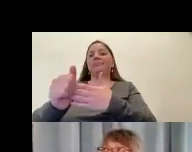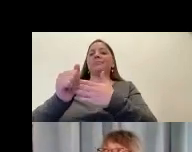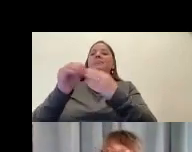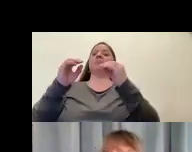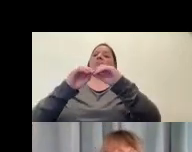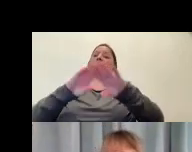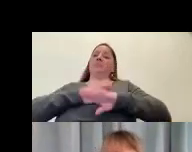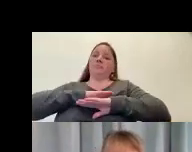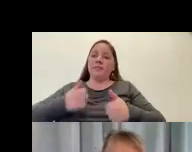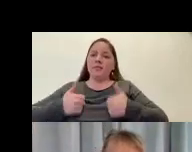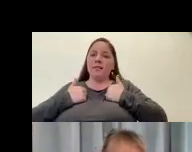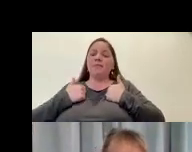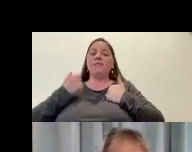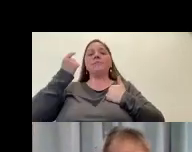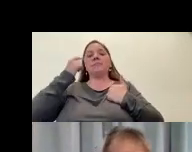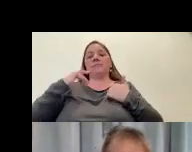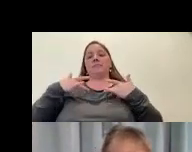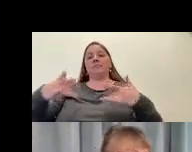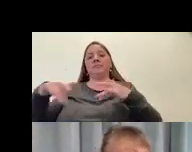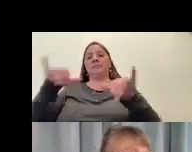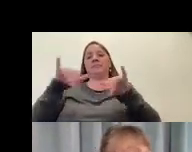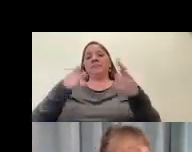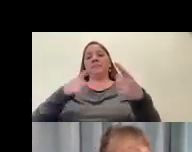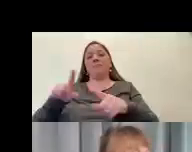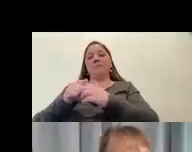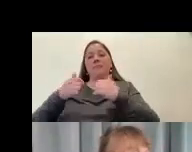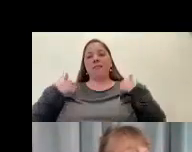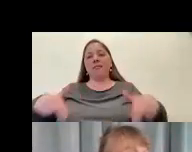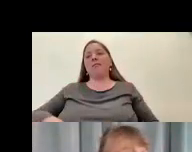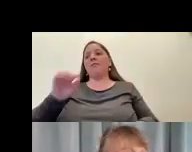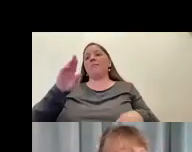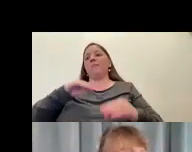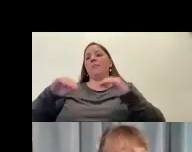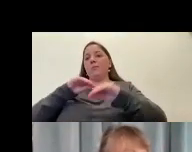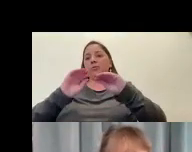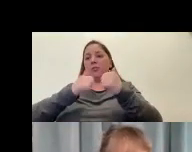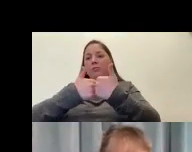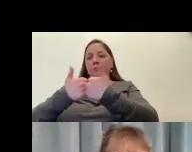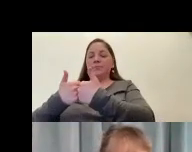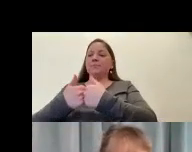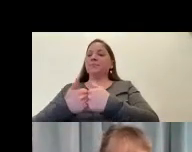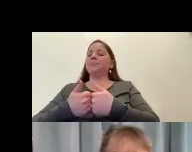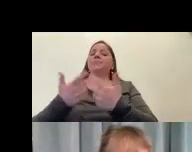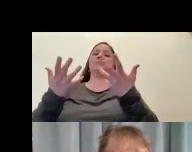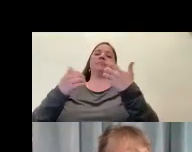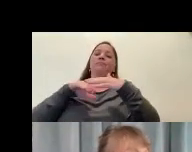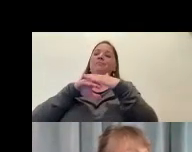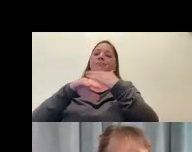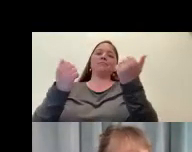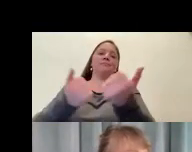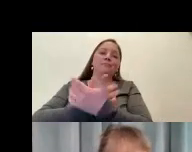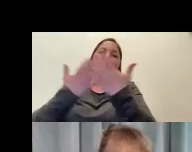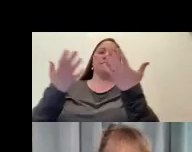rewarding lives, often in spite of significant health and mobility challenges, to access just everything that we need,